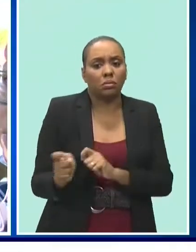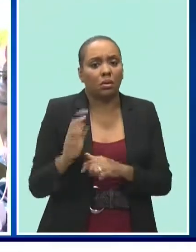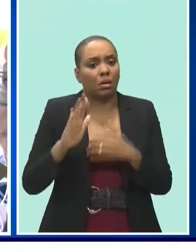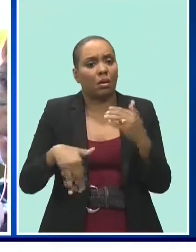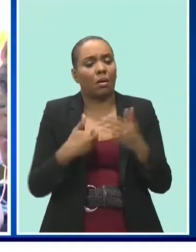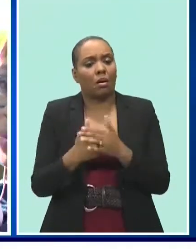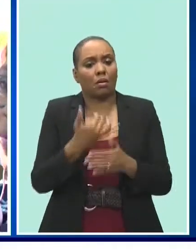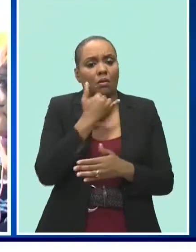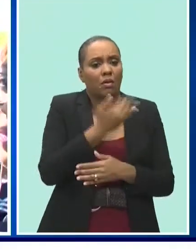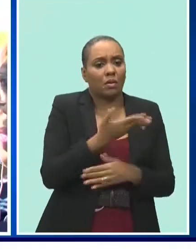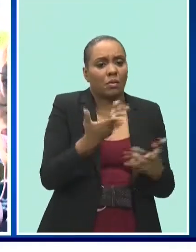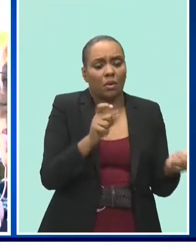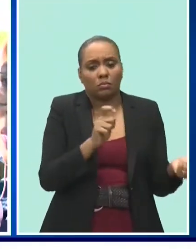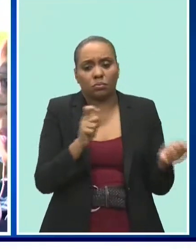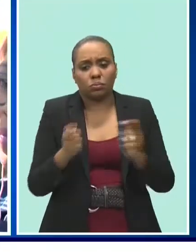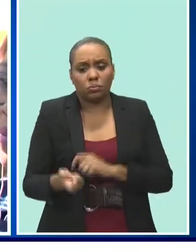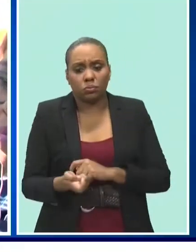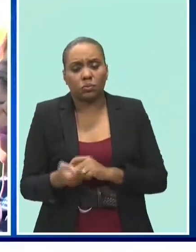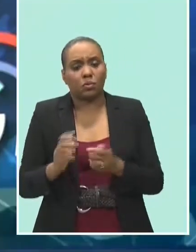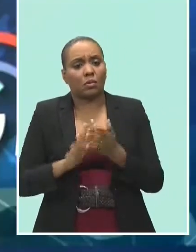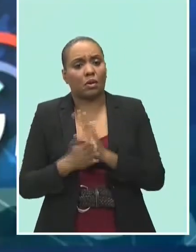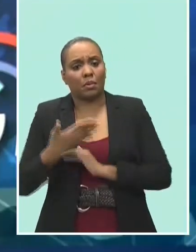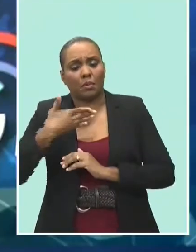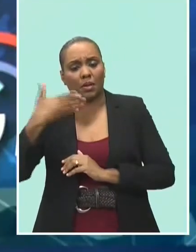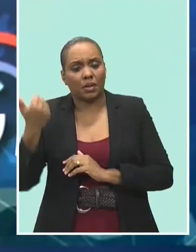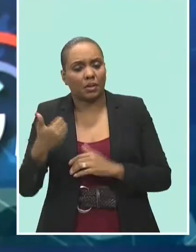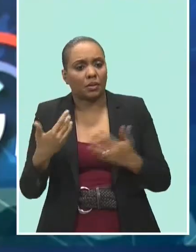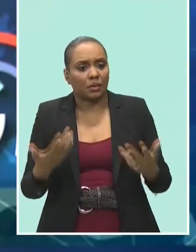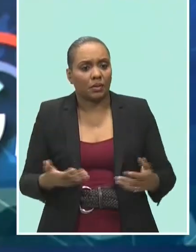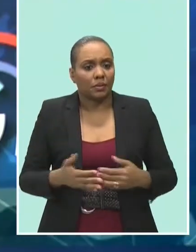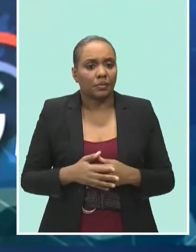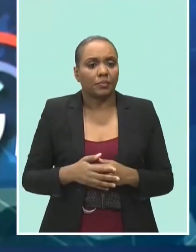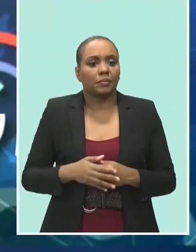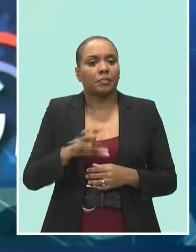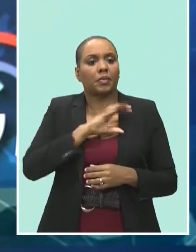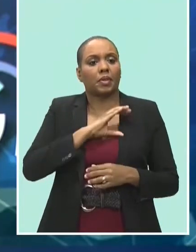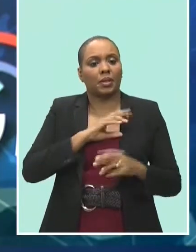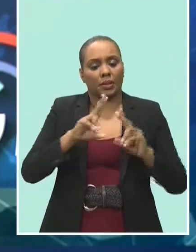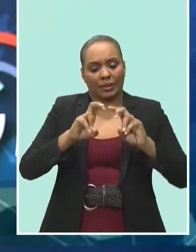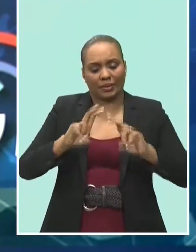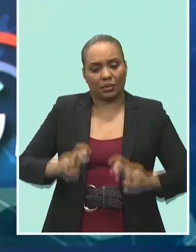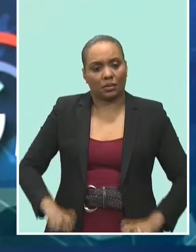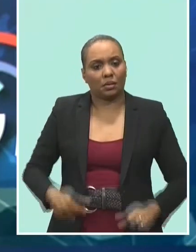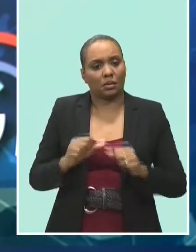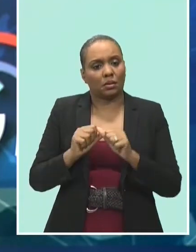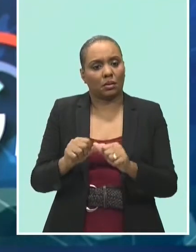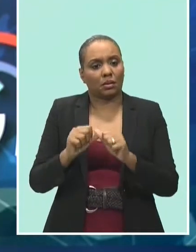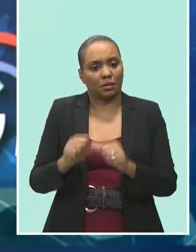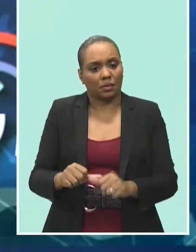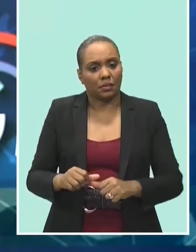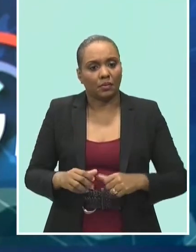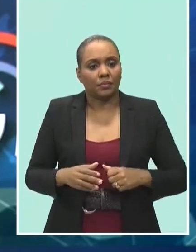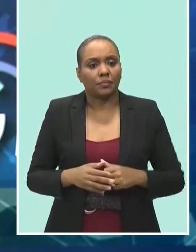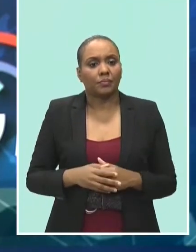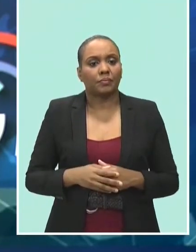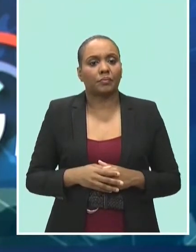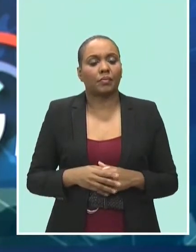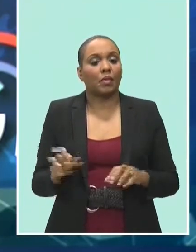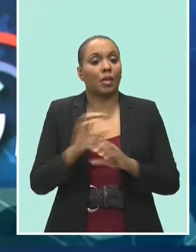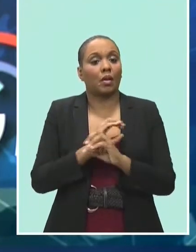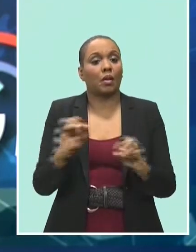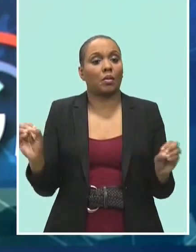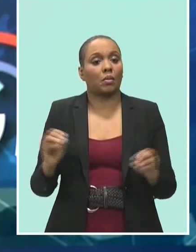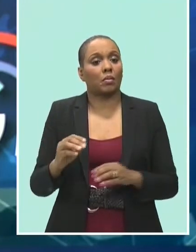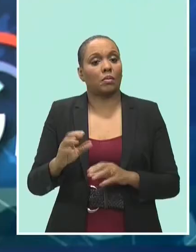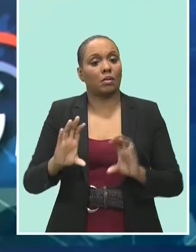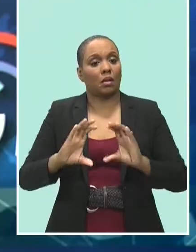that we see that we can do as an organization. Well, police investigations into the incident are continuing. Well, there will be